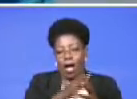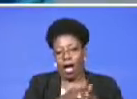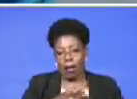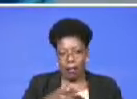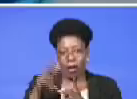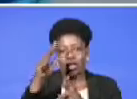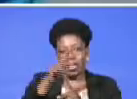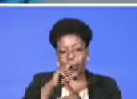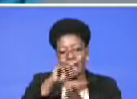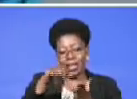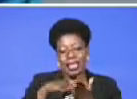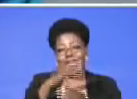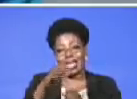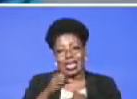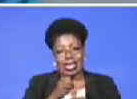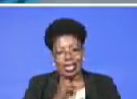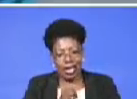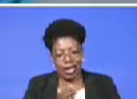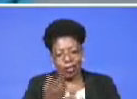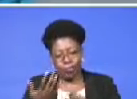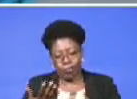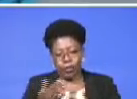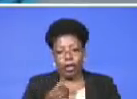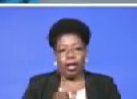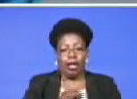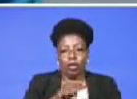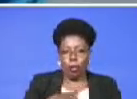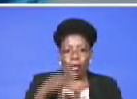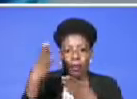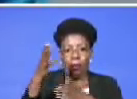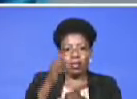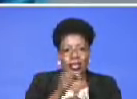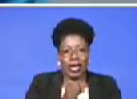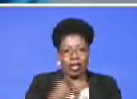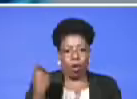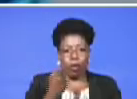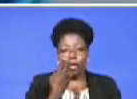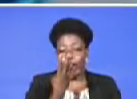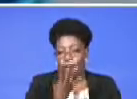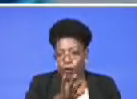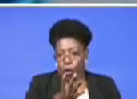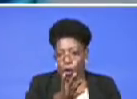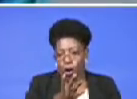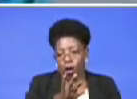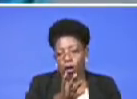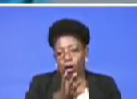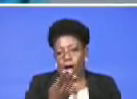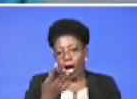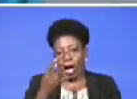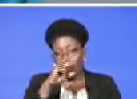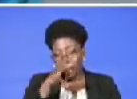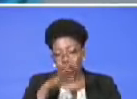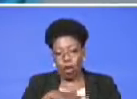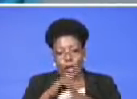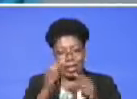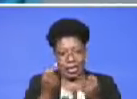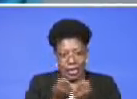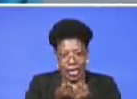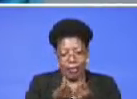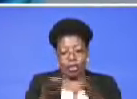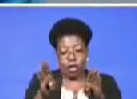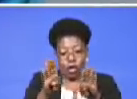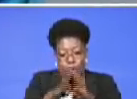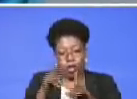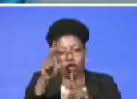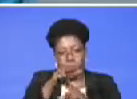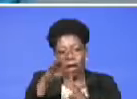year. Normally, the Bahamas would only get 4 kids on our team. It's a closed championship. You have to